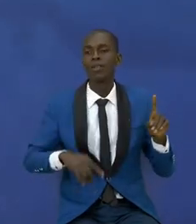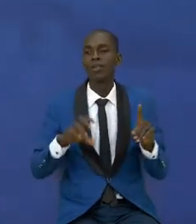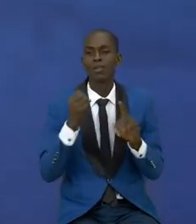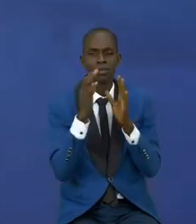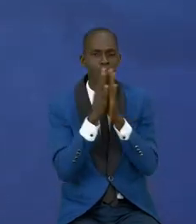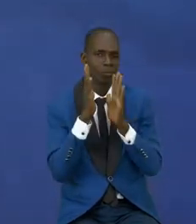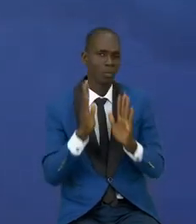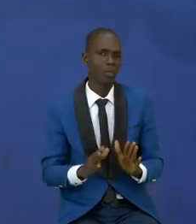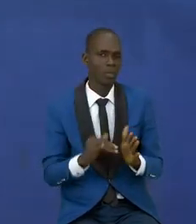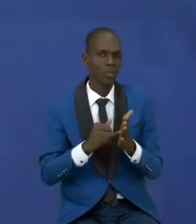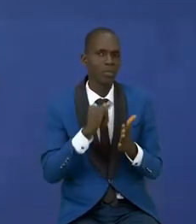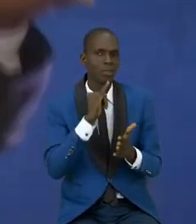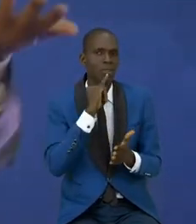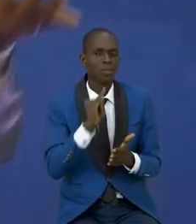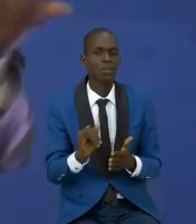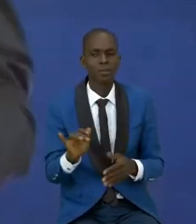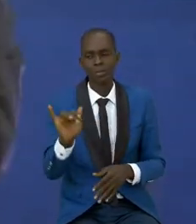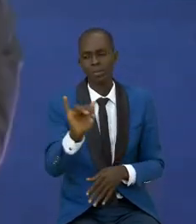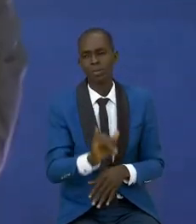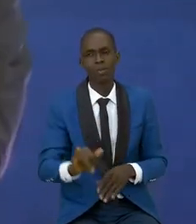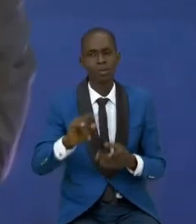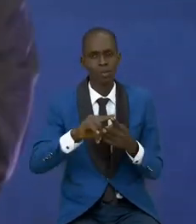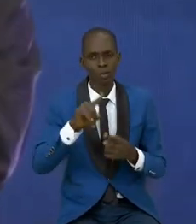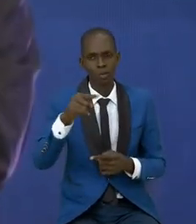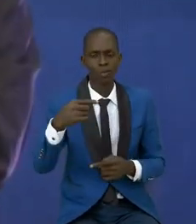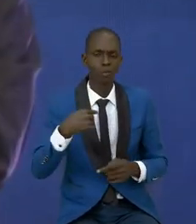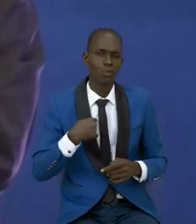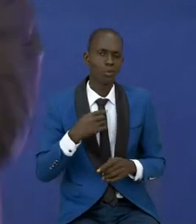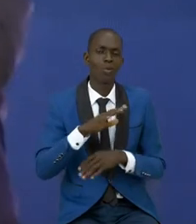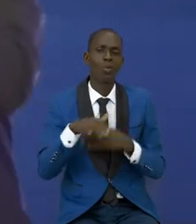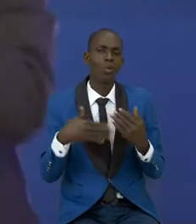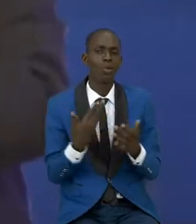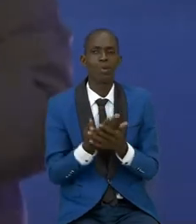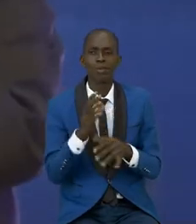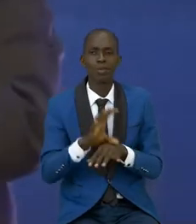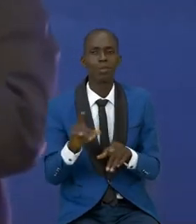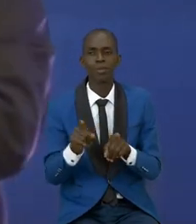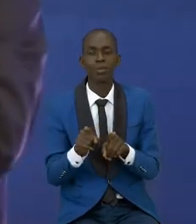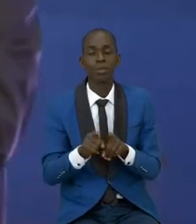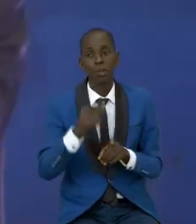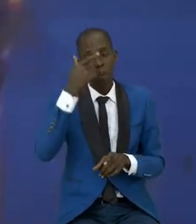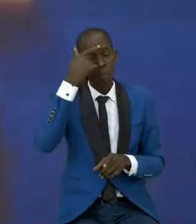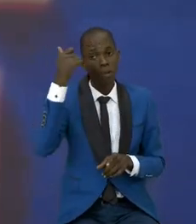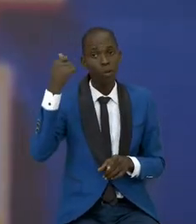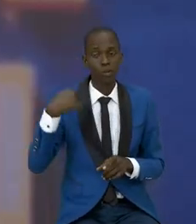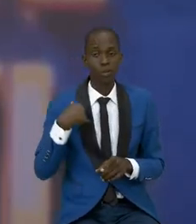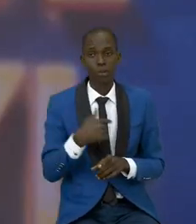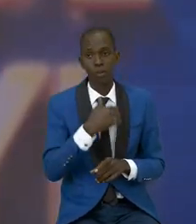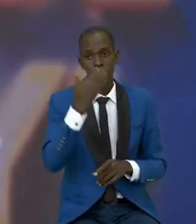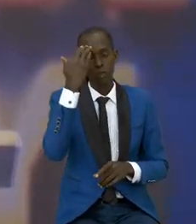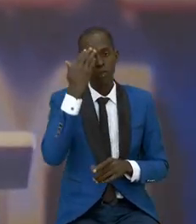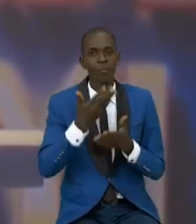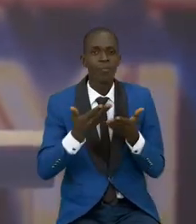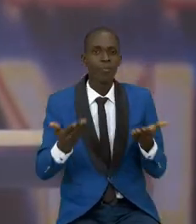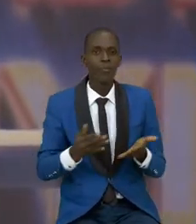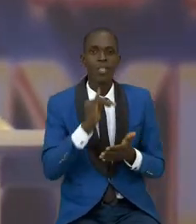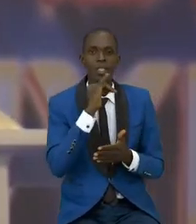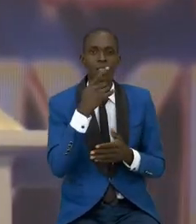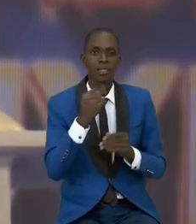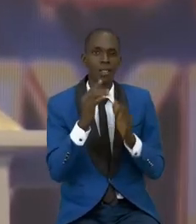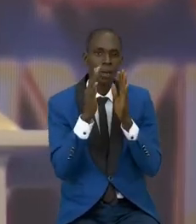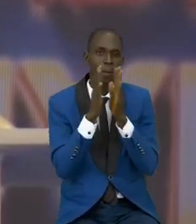you, to me, and to all churches, because we know here is the prayer